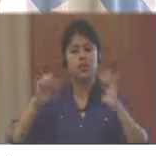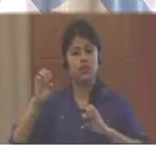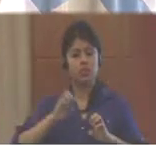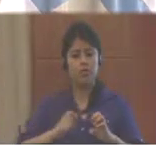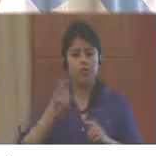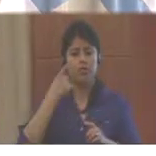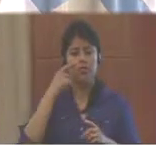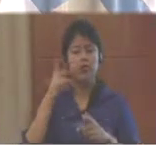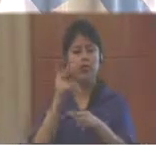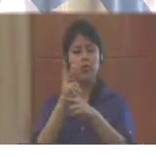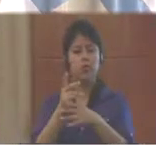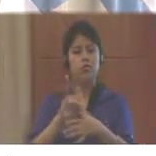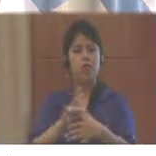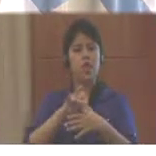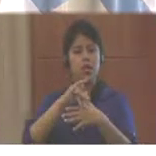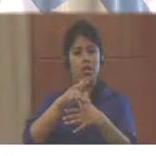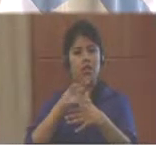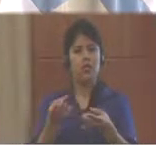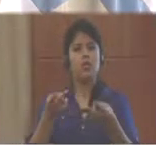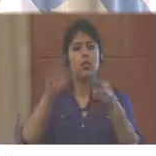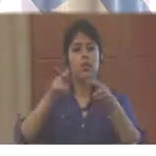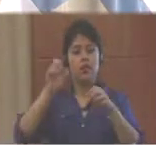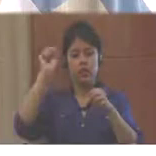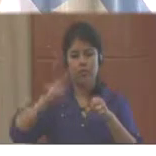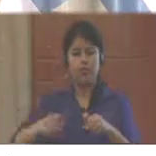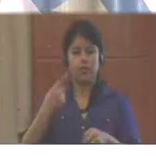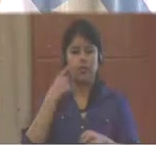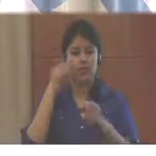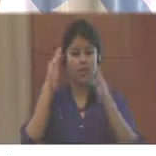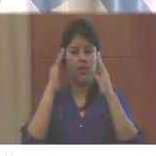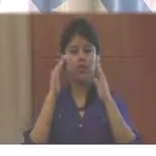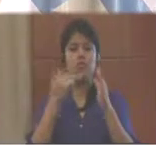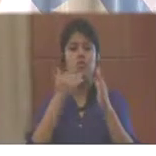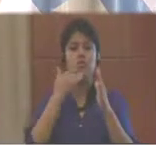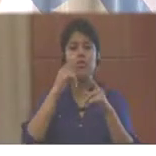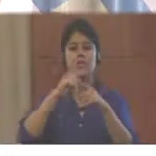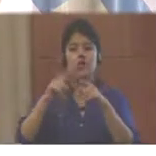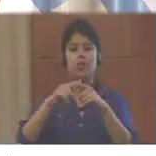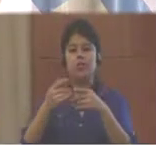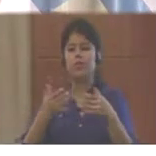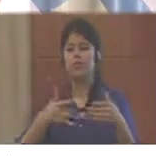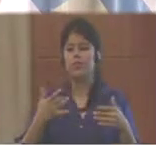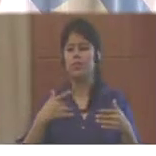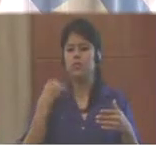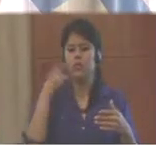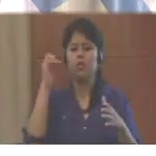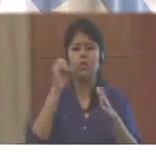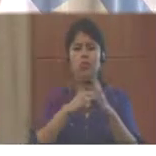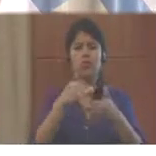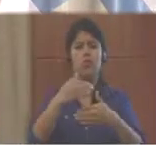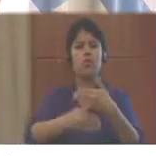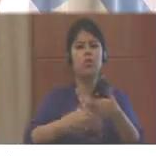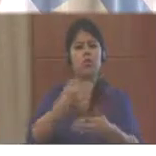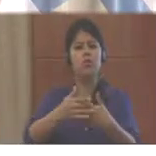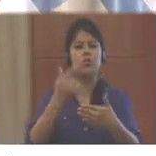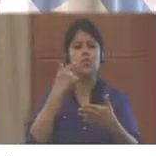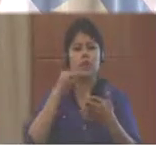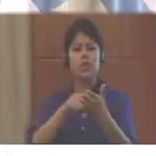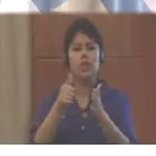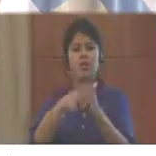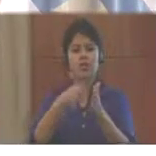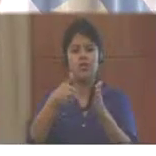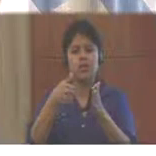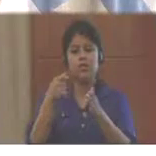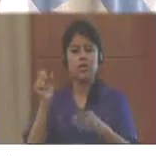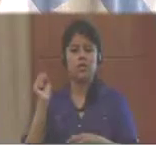assessment and knowledge of risks and uh, be have the